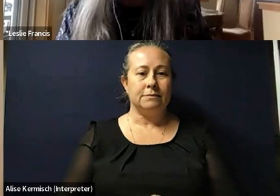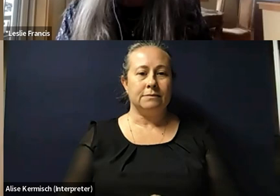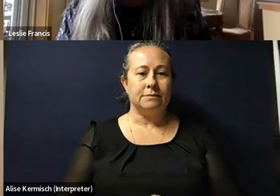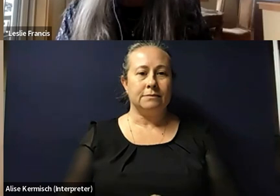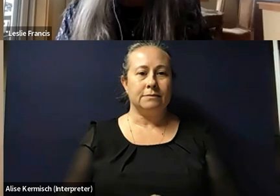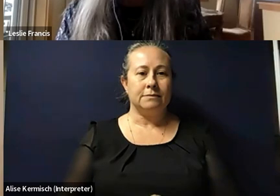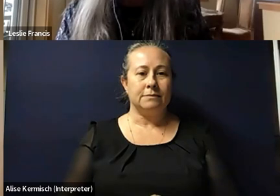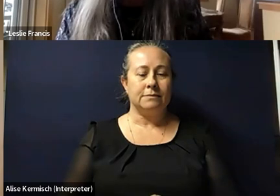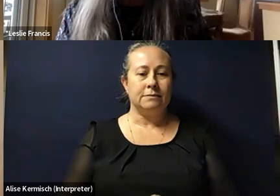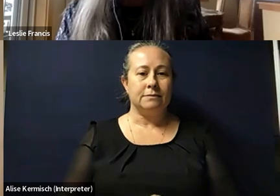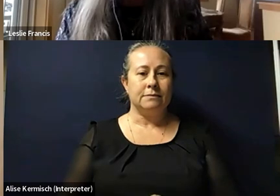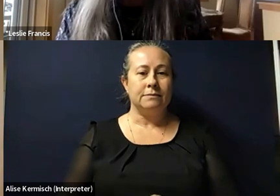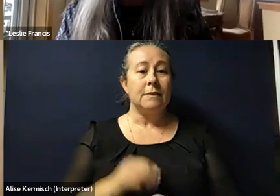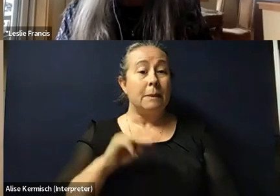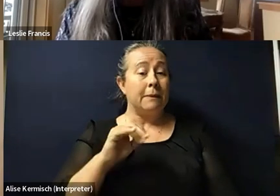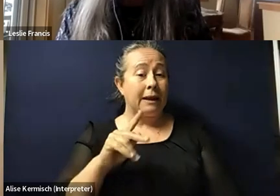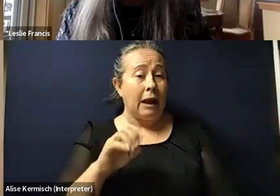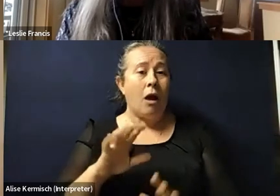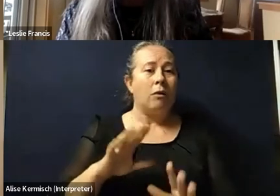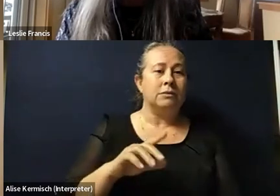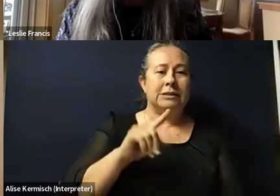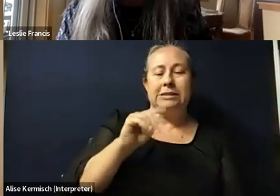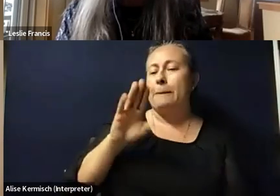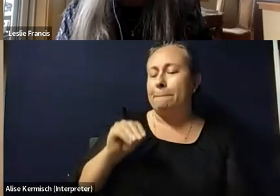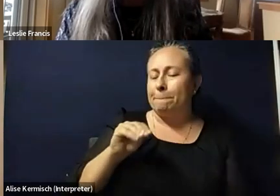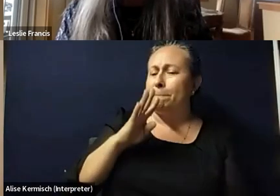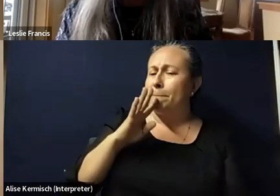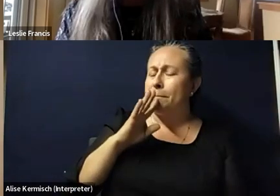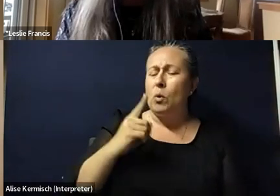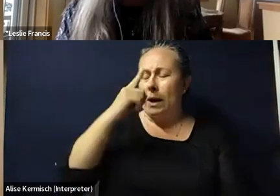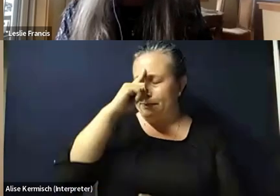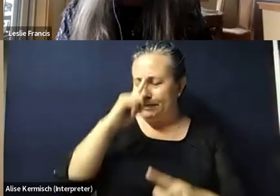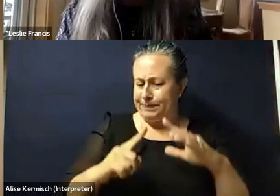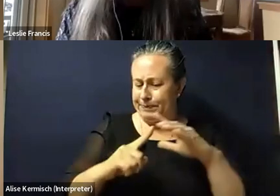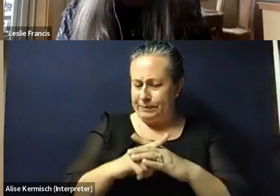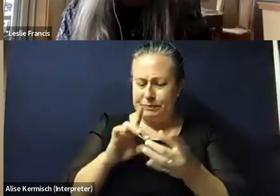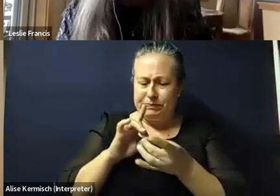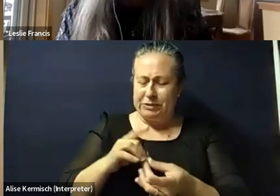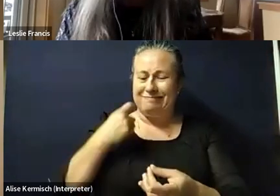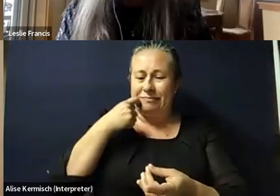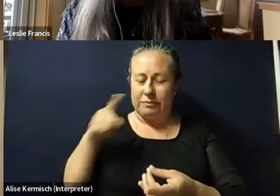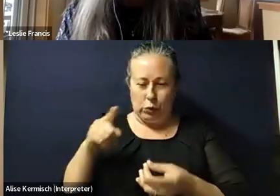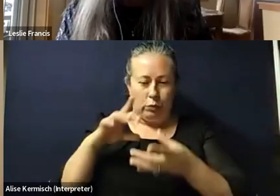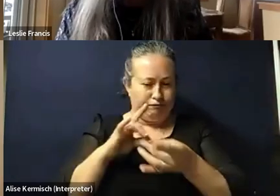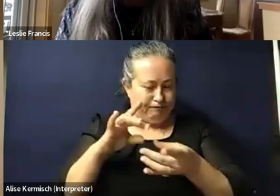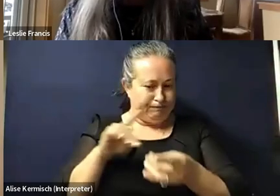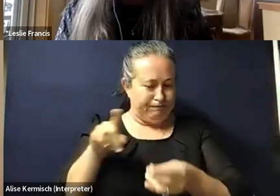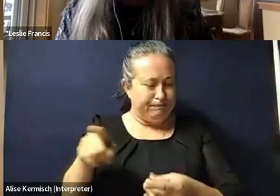Can you maybe say a little? Go ahead. Jim. I was, you know, one thought that comes to me, Chris, about the helpful point you've made is that,